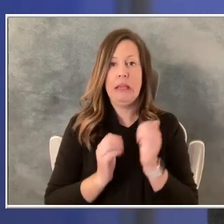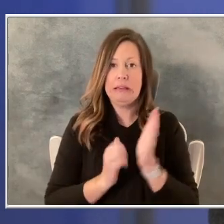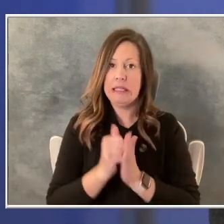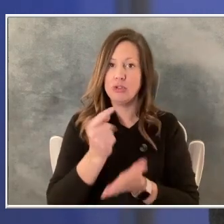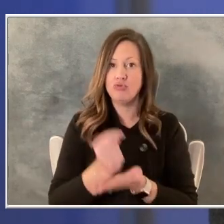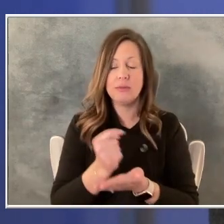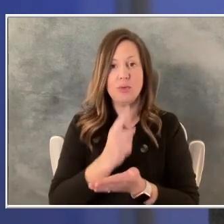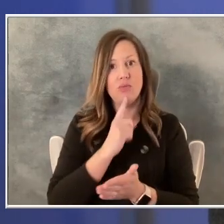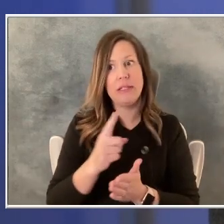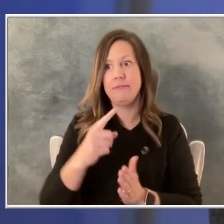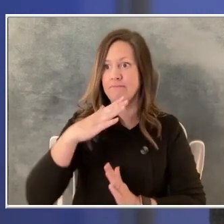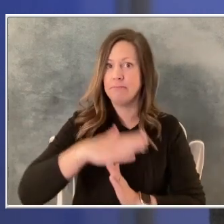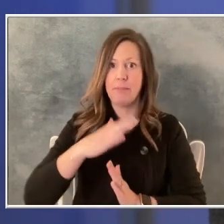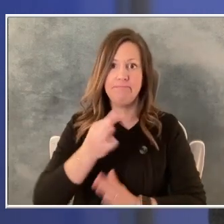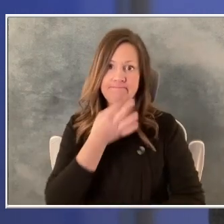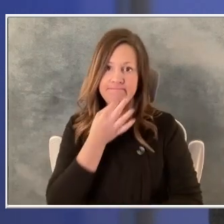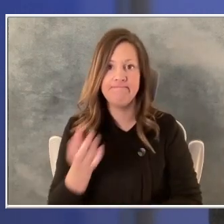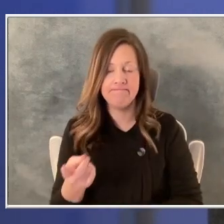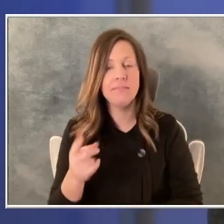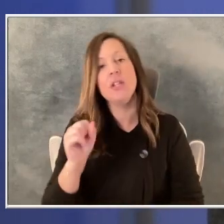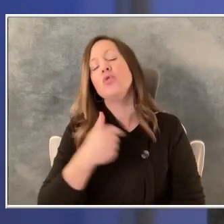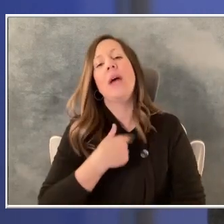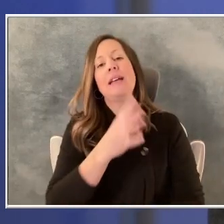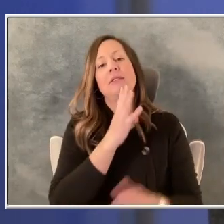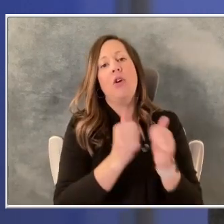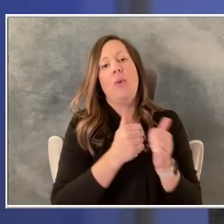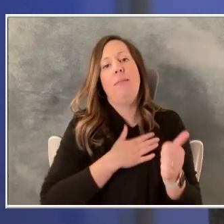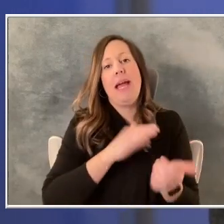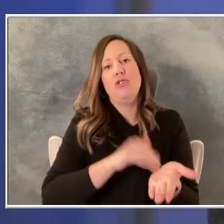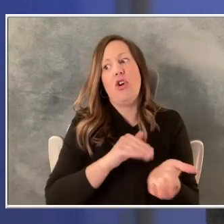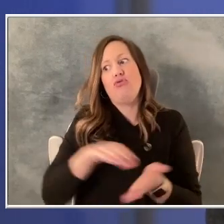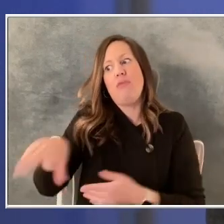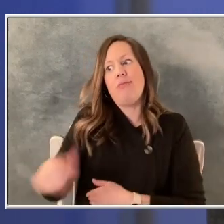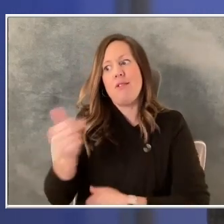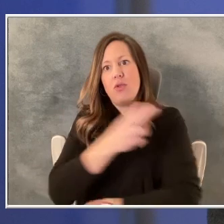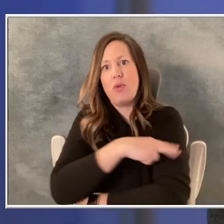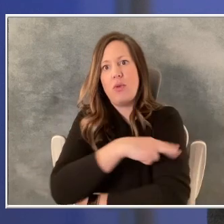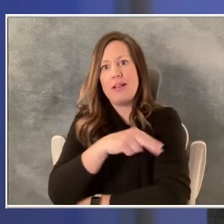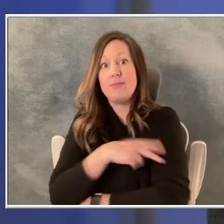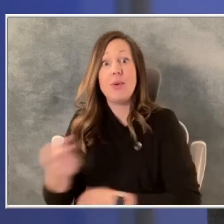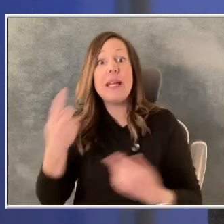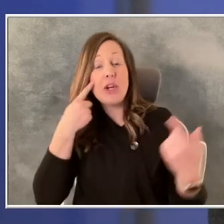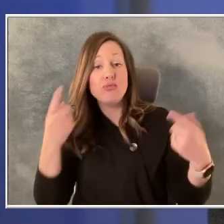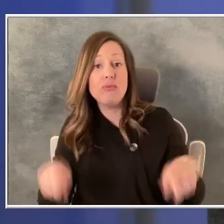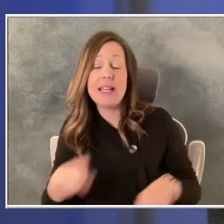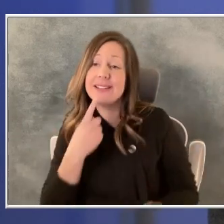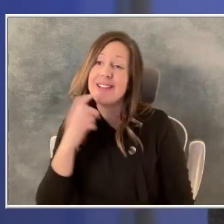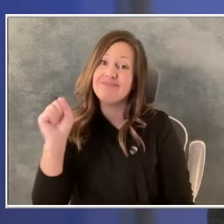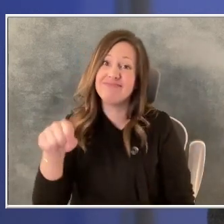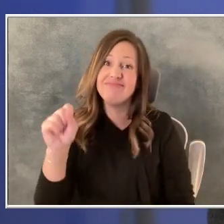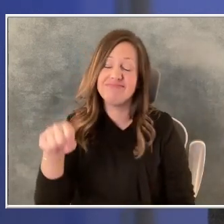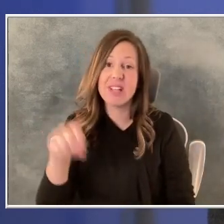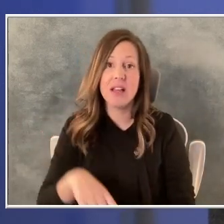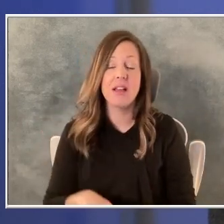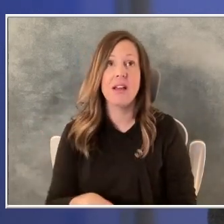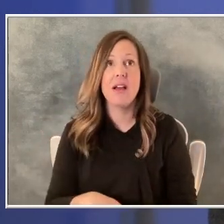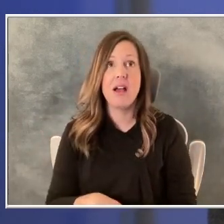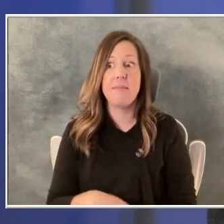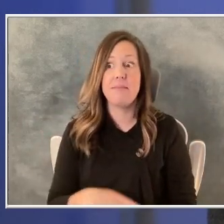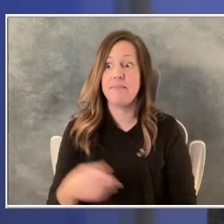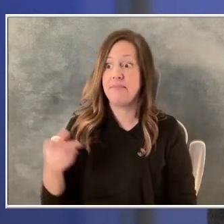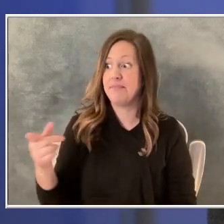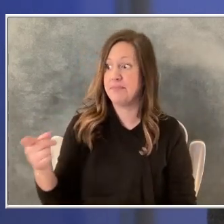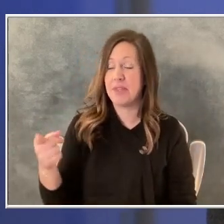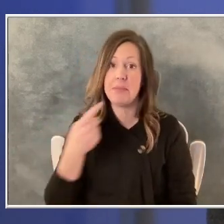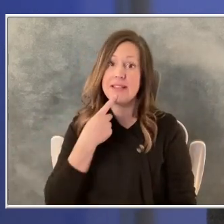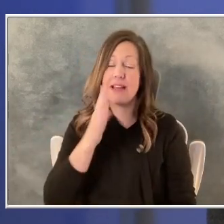with my urologist at the other hospital, and he agreed. And he said that he would try to get a referral